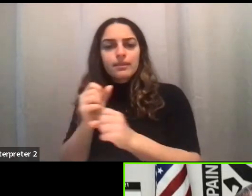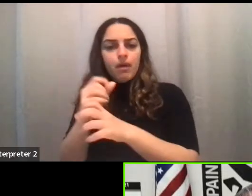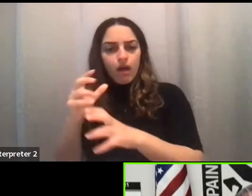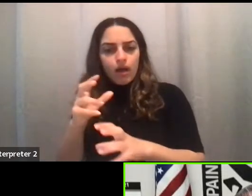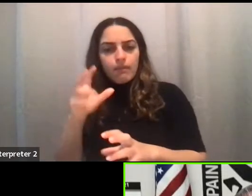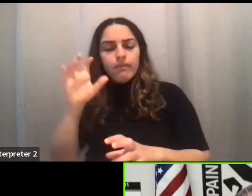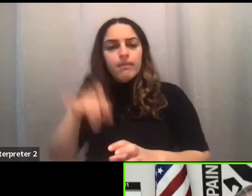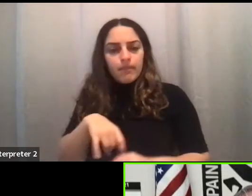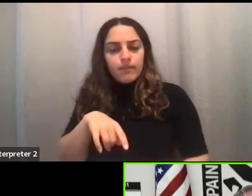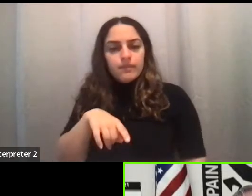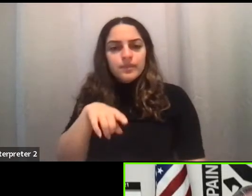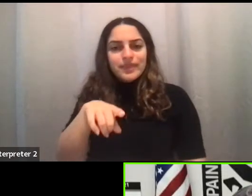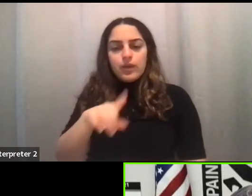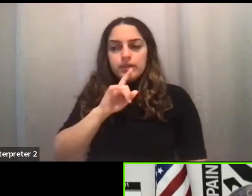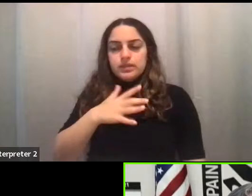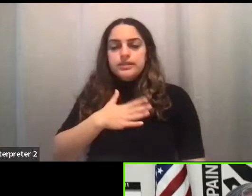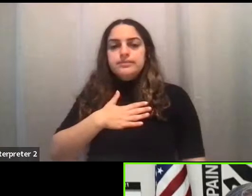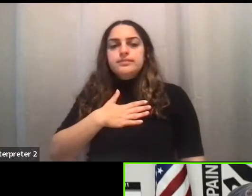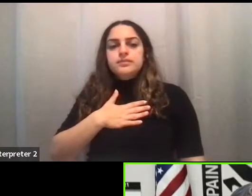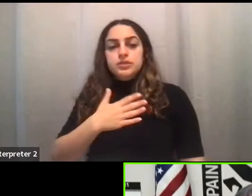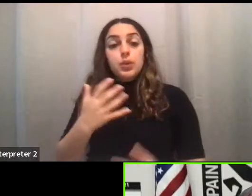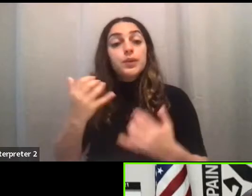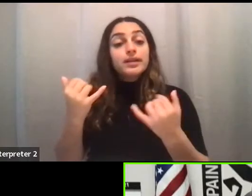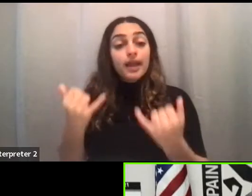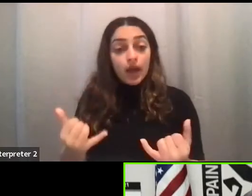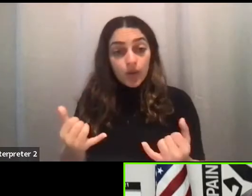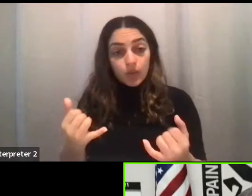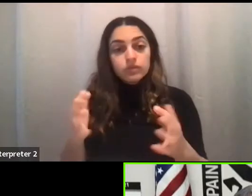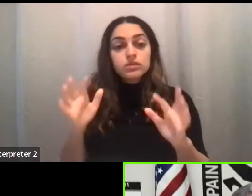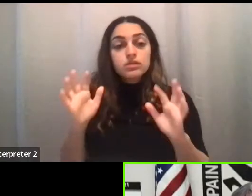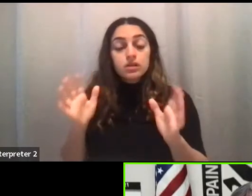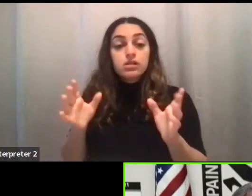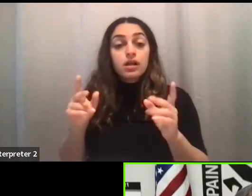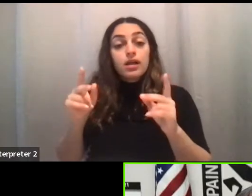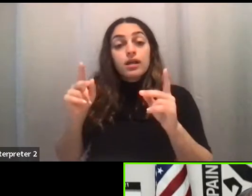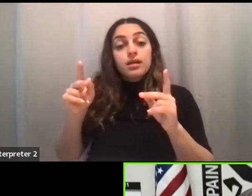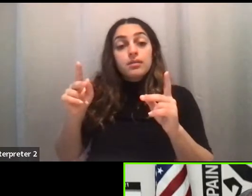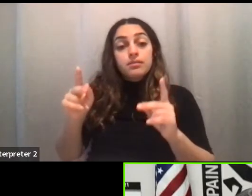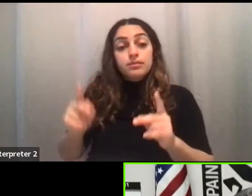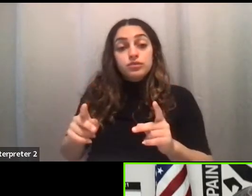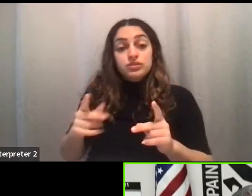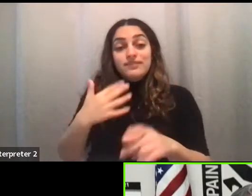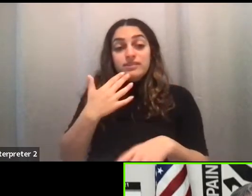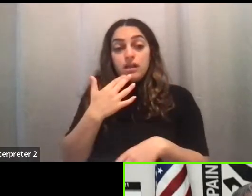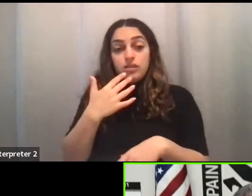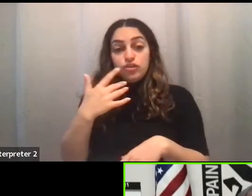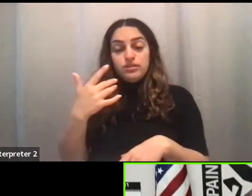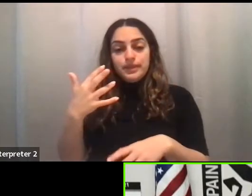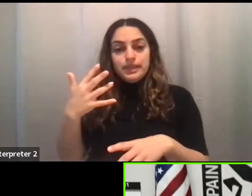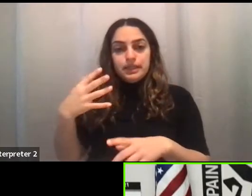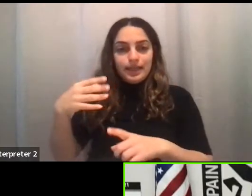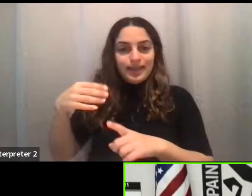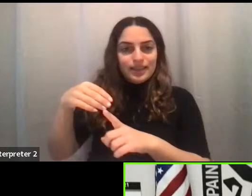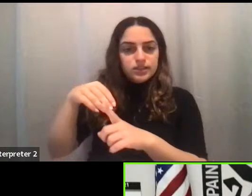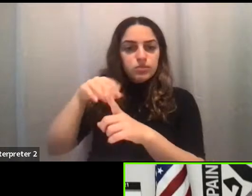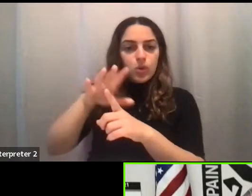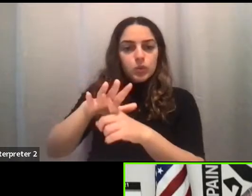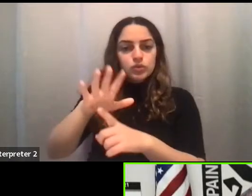now a person of color being exposed to that kind of